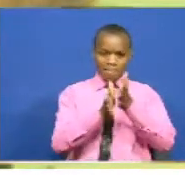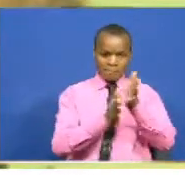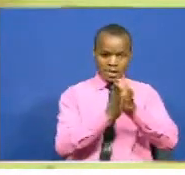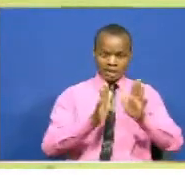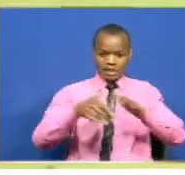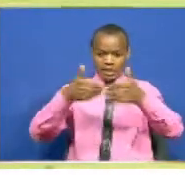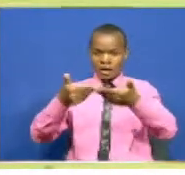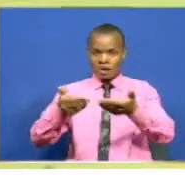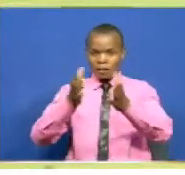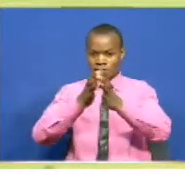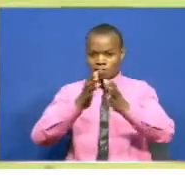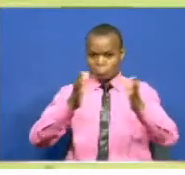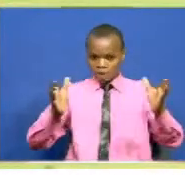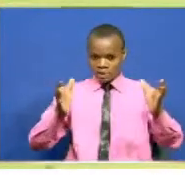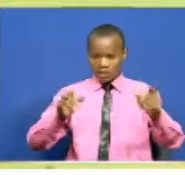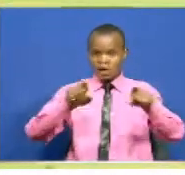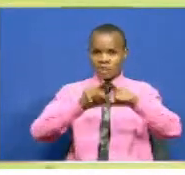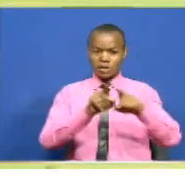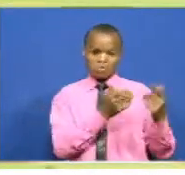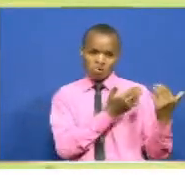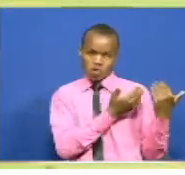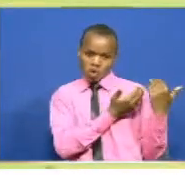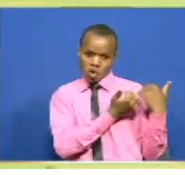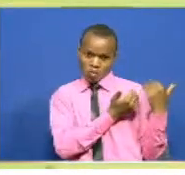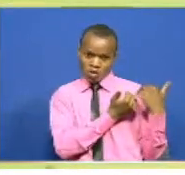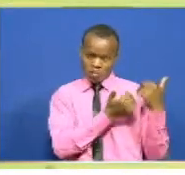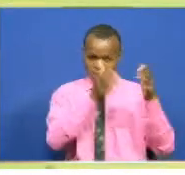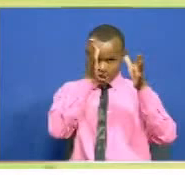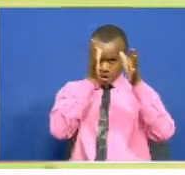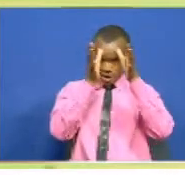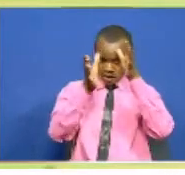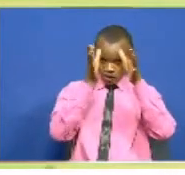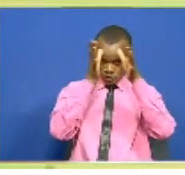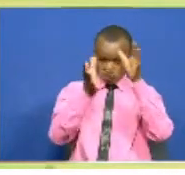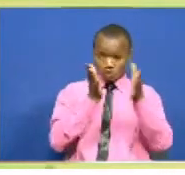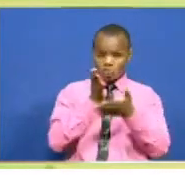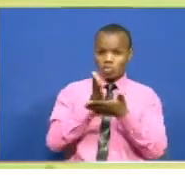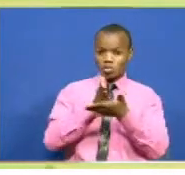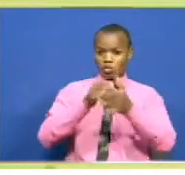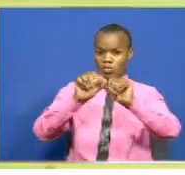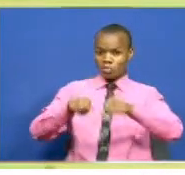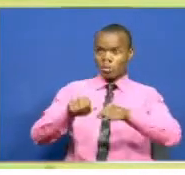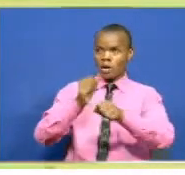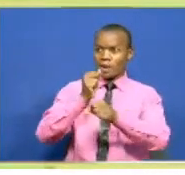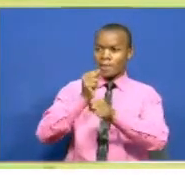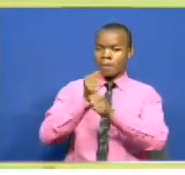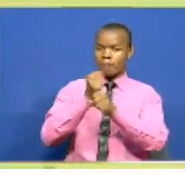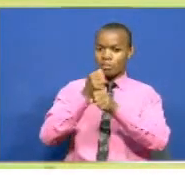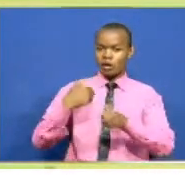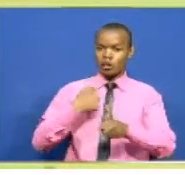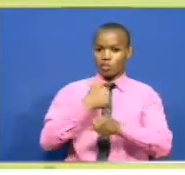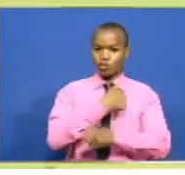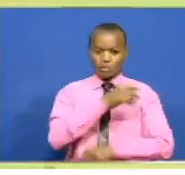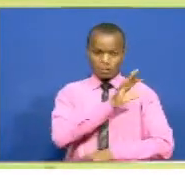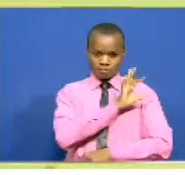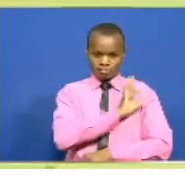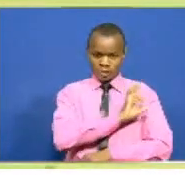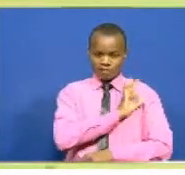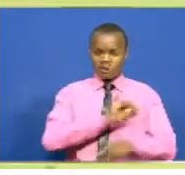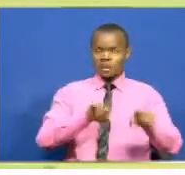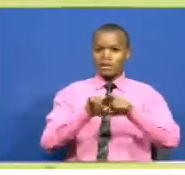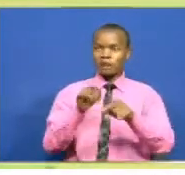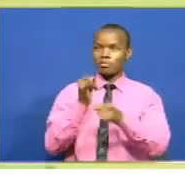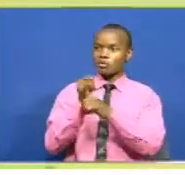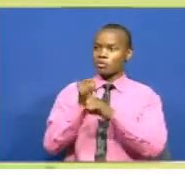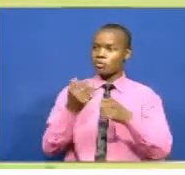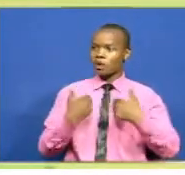we hope that the innovations that will come out of this hub are going to be able to take us forward and really create the jobs that